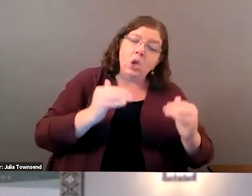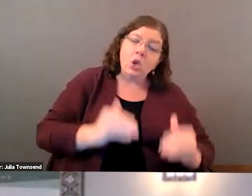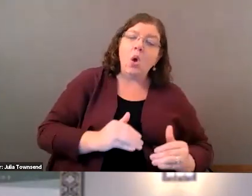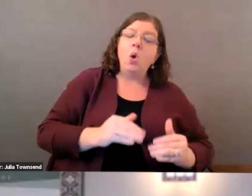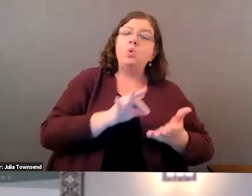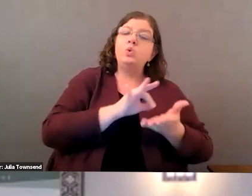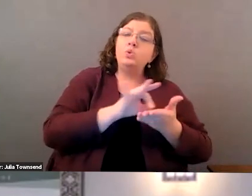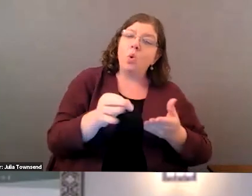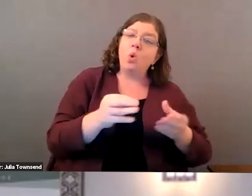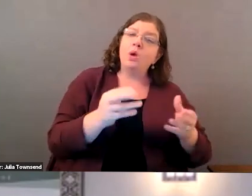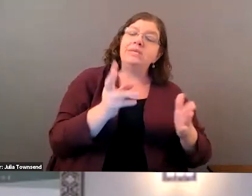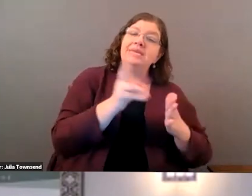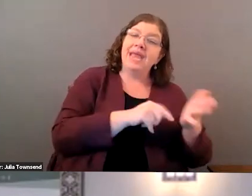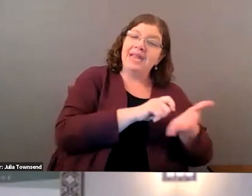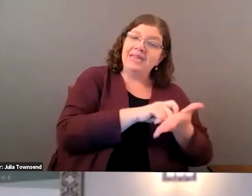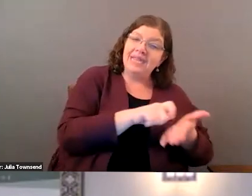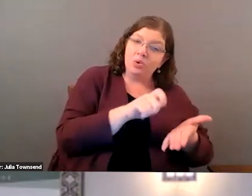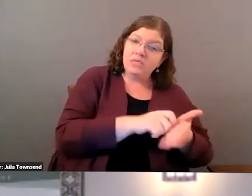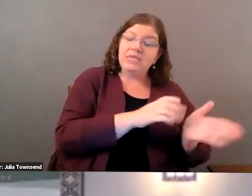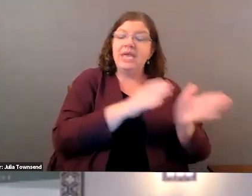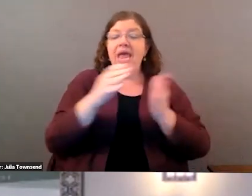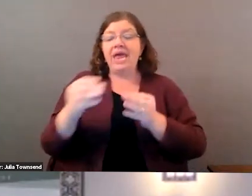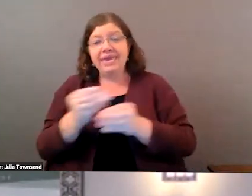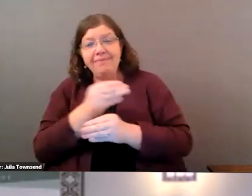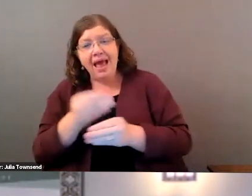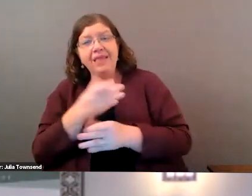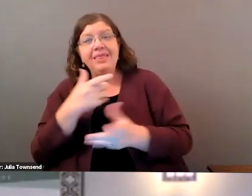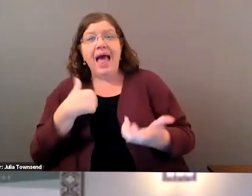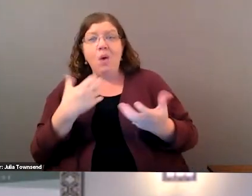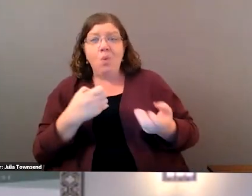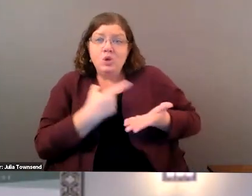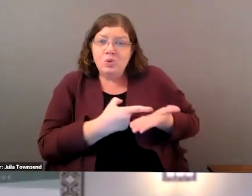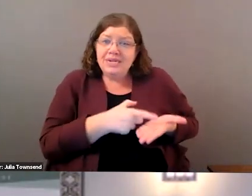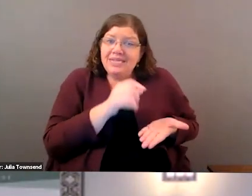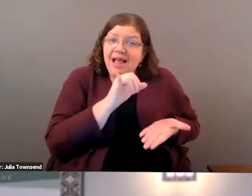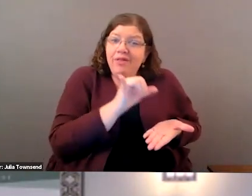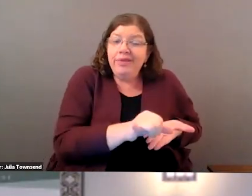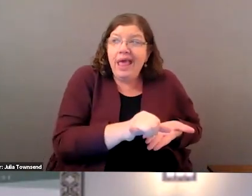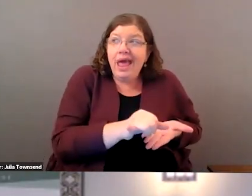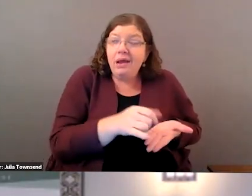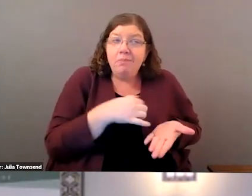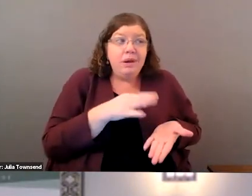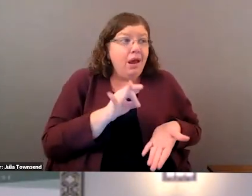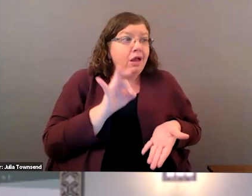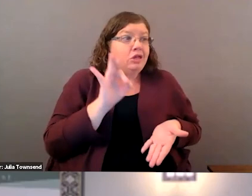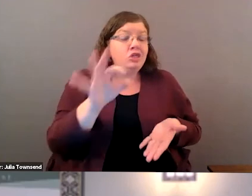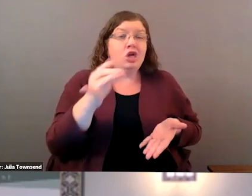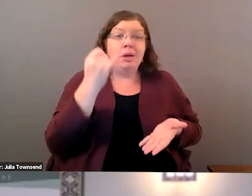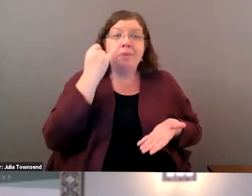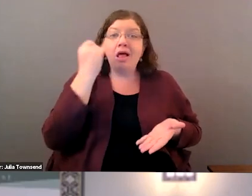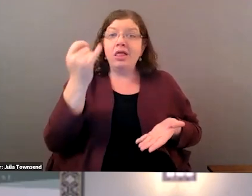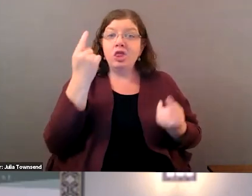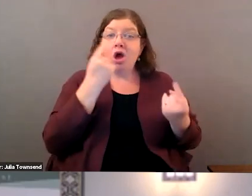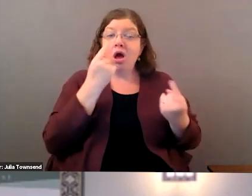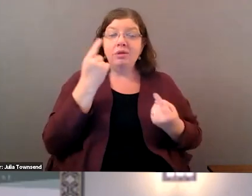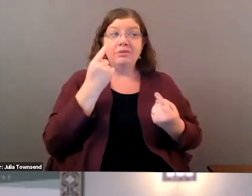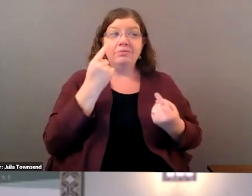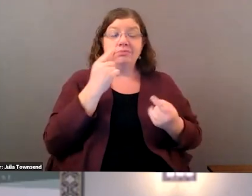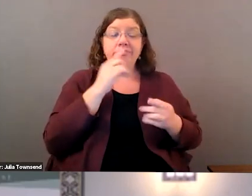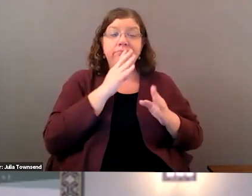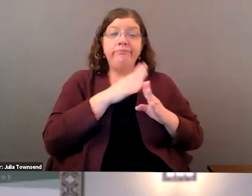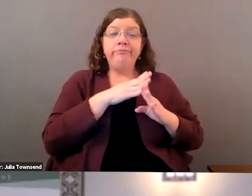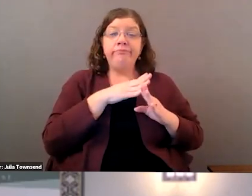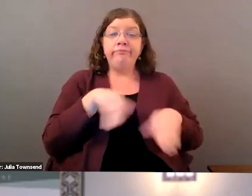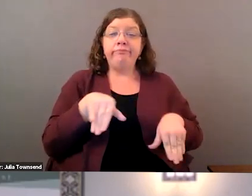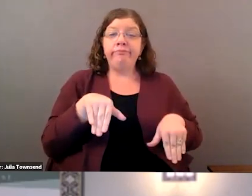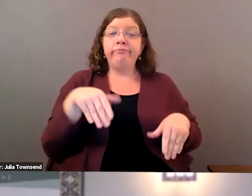I want to talk about that. And still all I can just do is kind of share my thoughts. And, feels like I'm